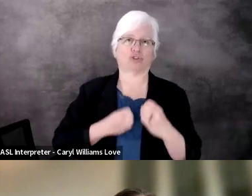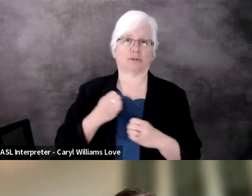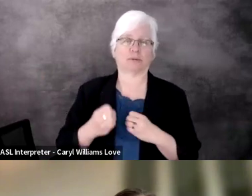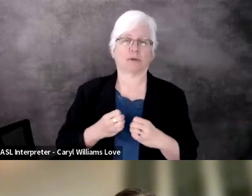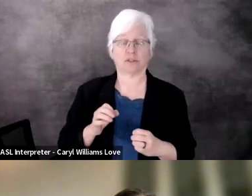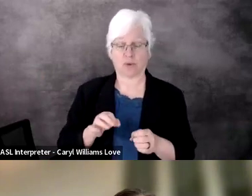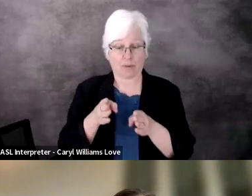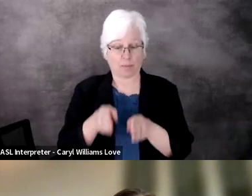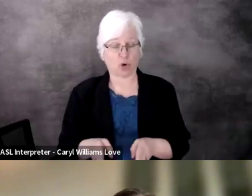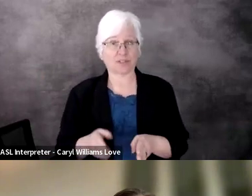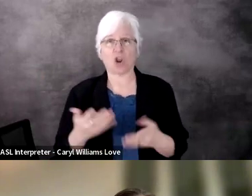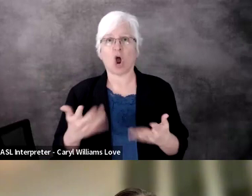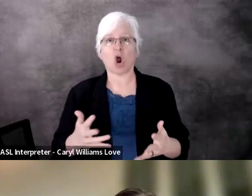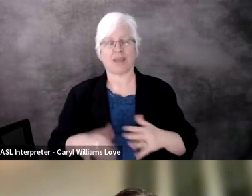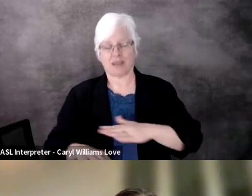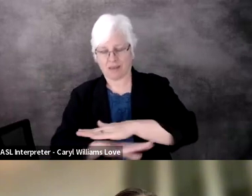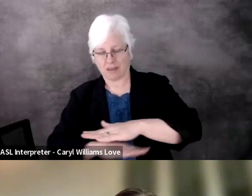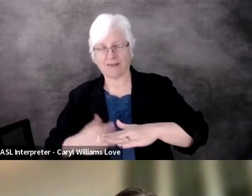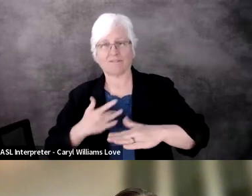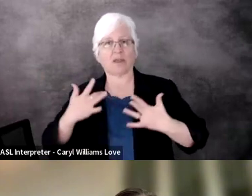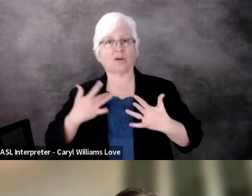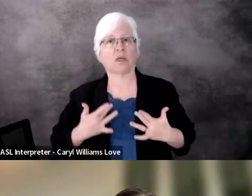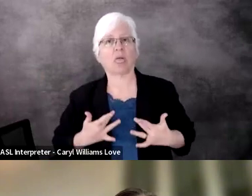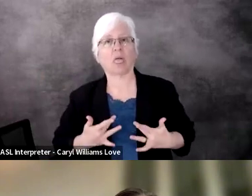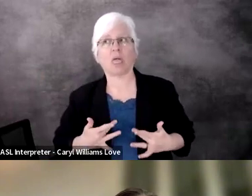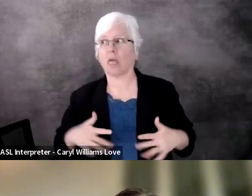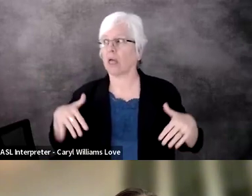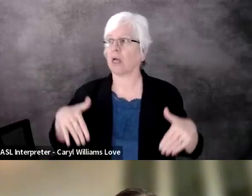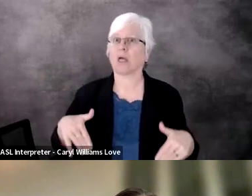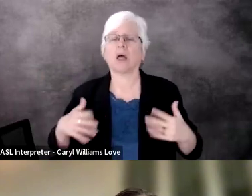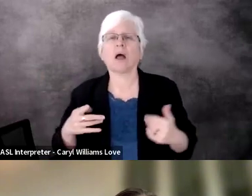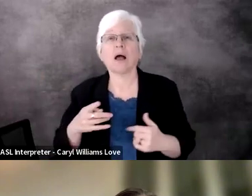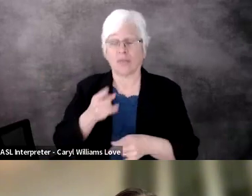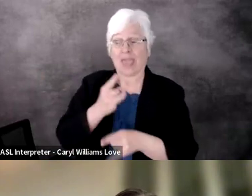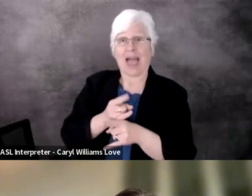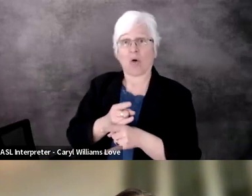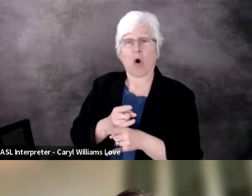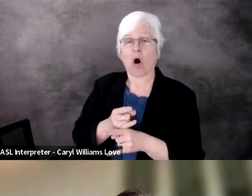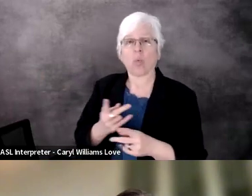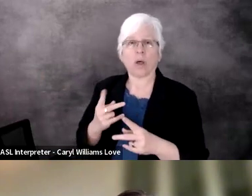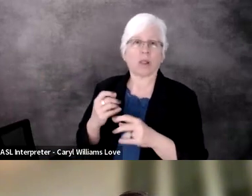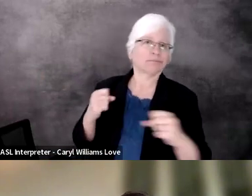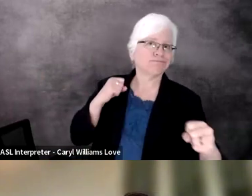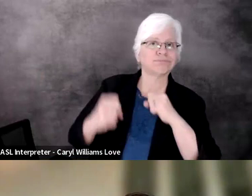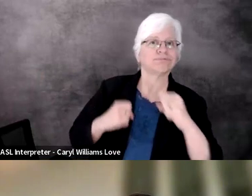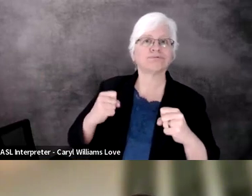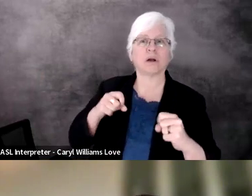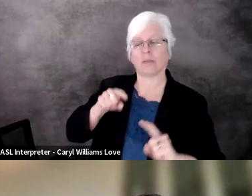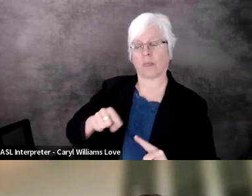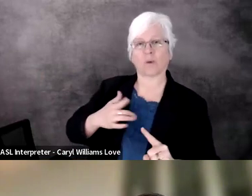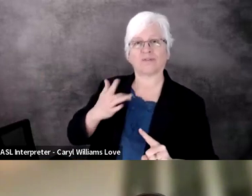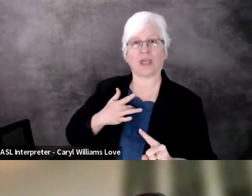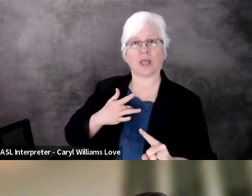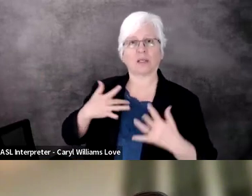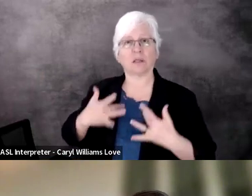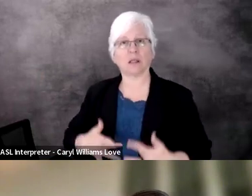underlying despair, alcohol can just make acute all of those feelings of loss, both in the past and the present, and bring them to the